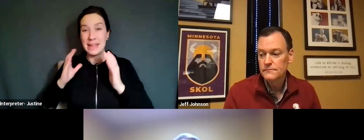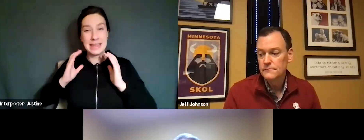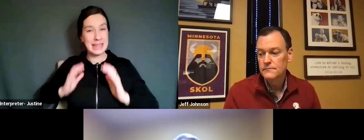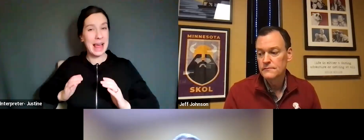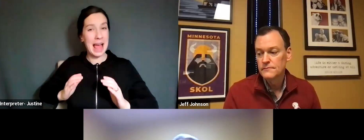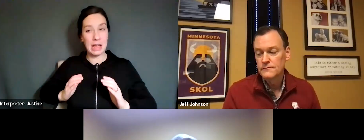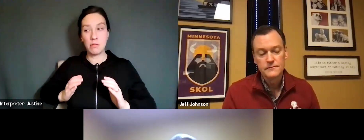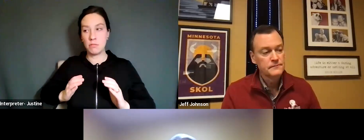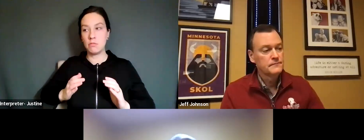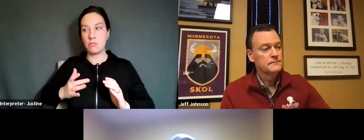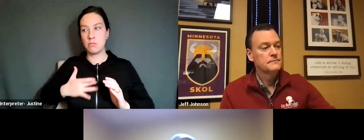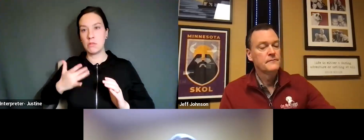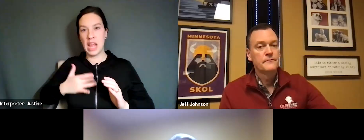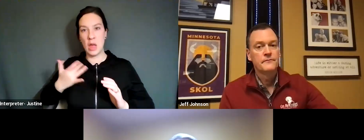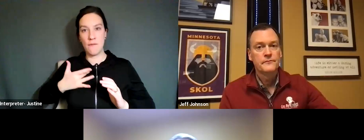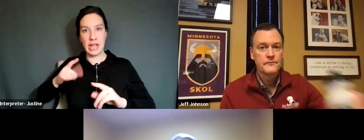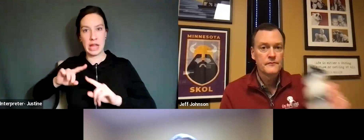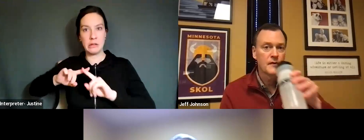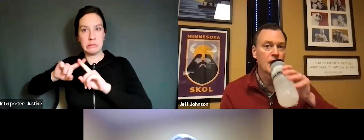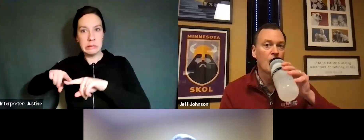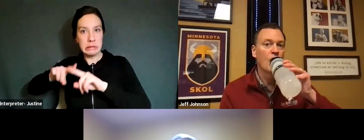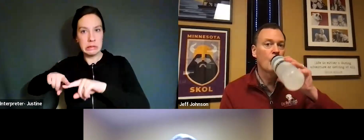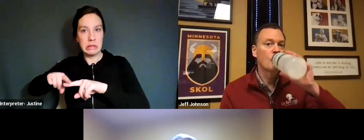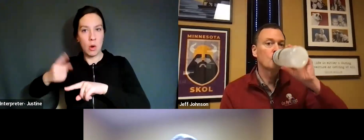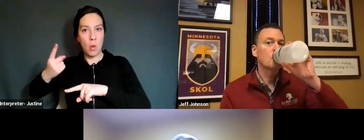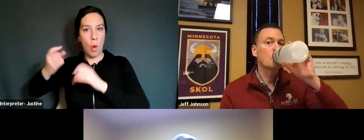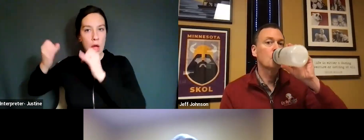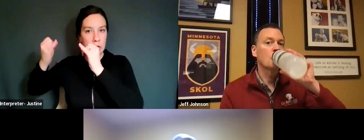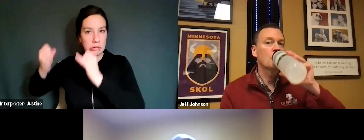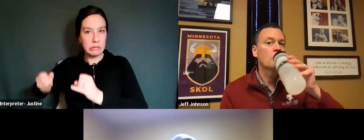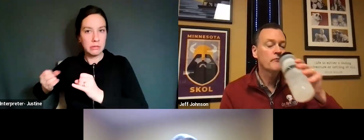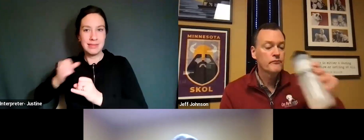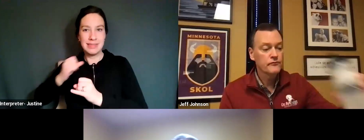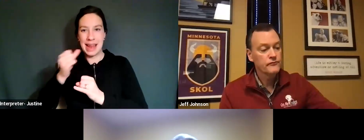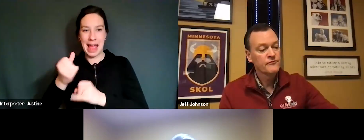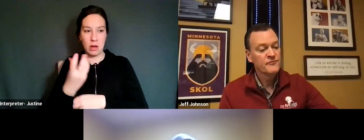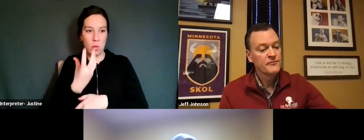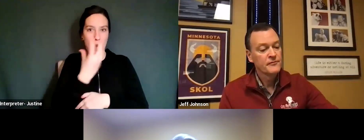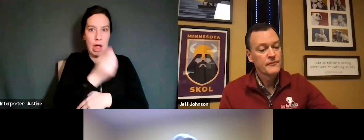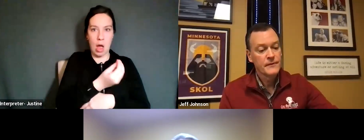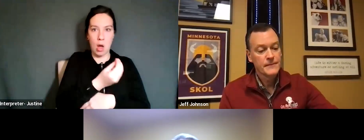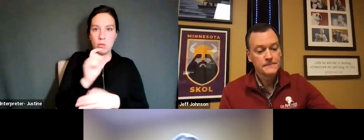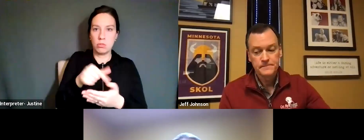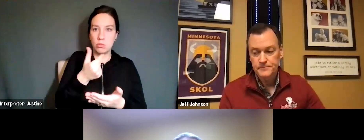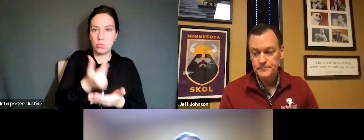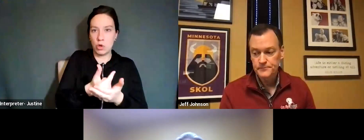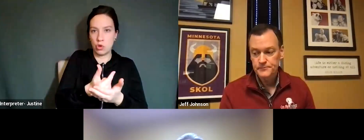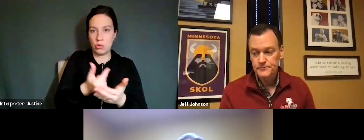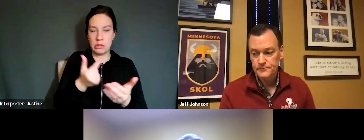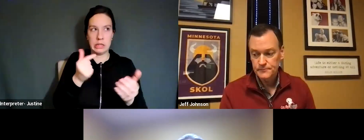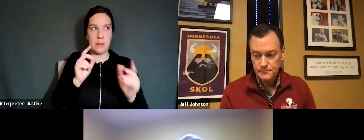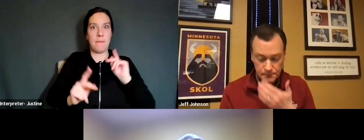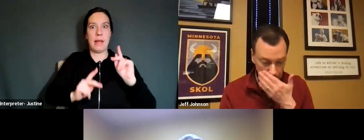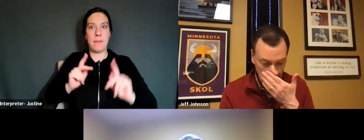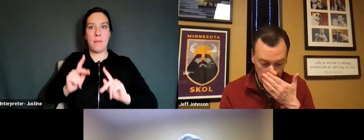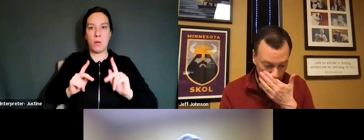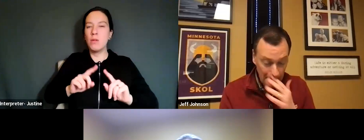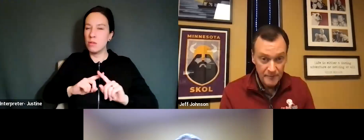comfortable attending a graduation either. So, but in general, they will be counted as a certified team.